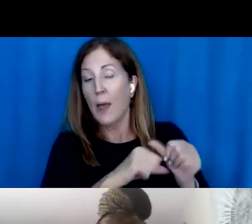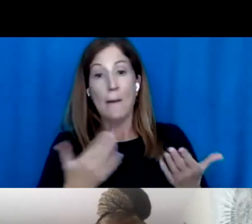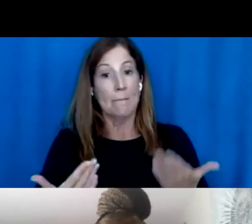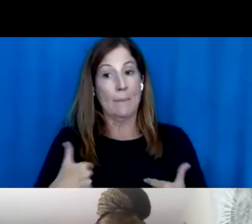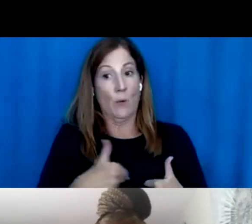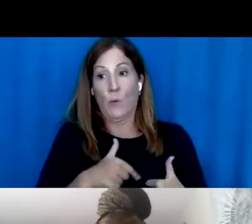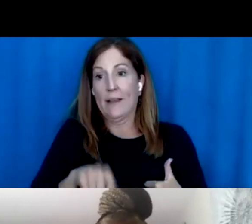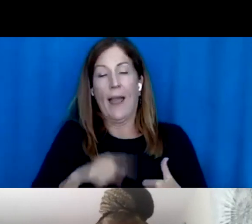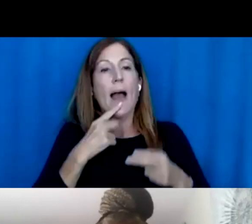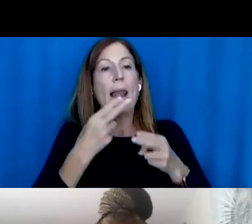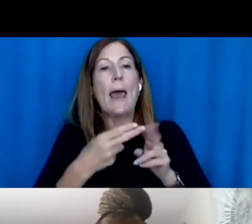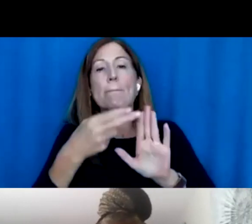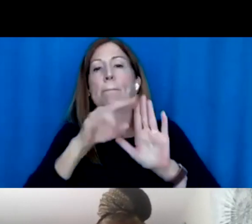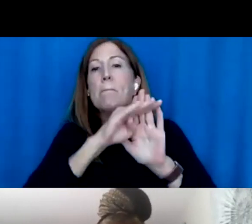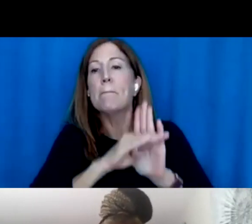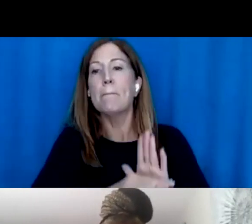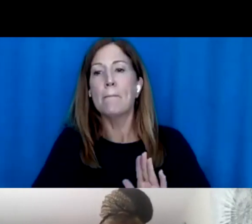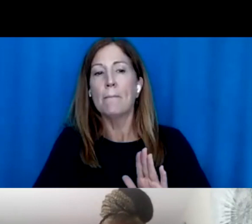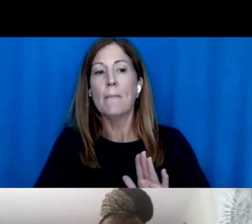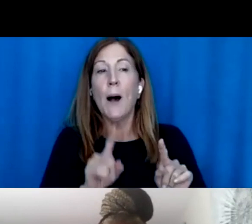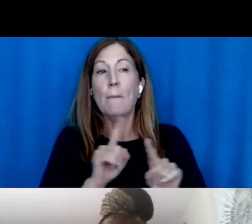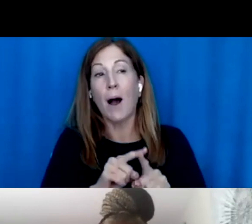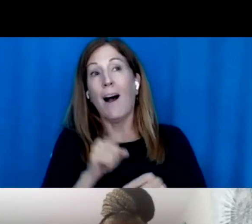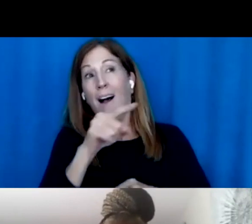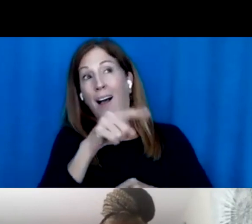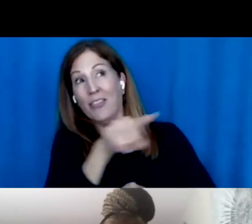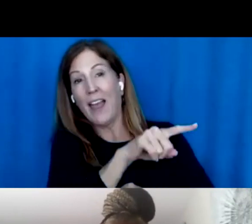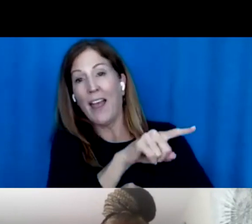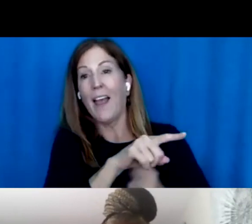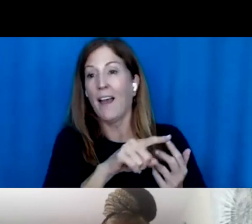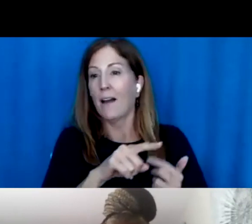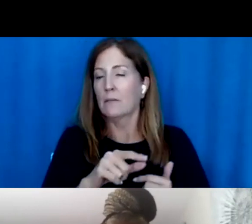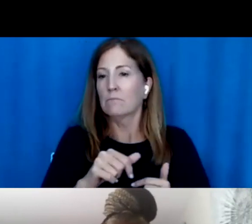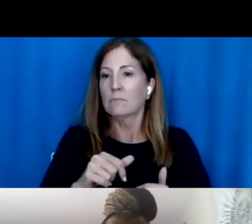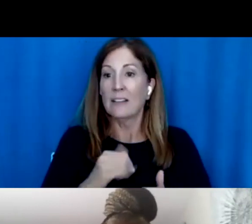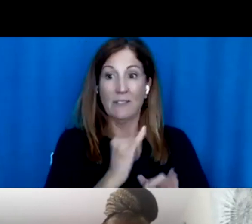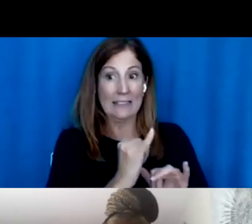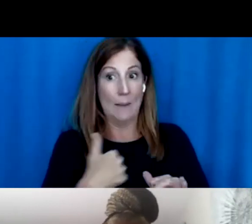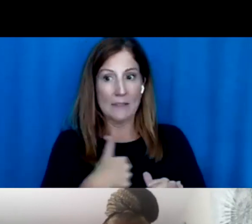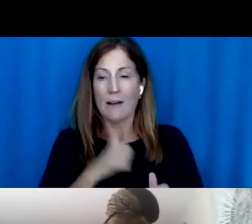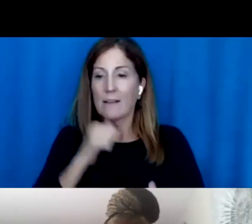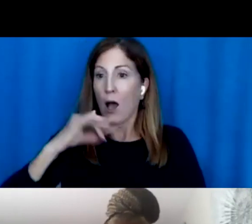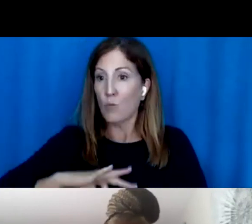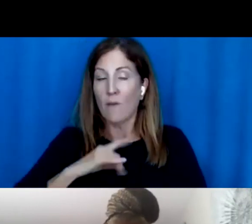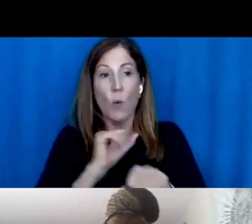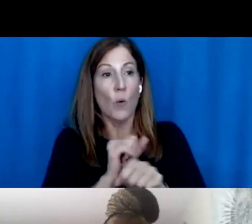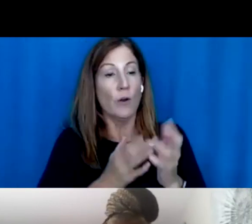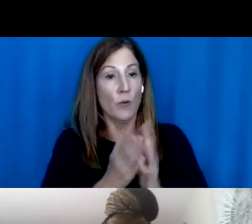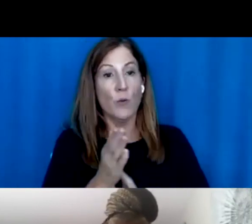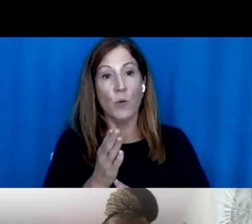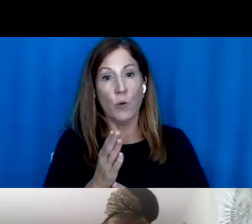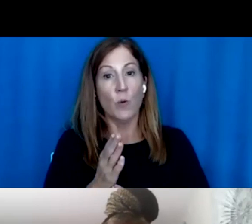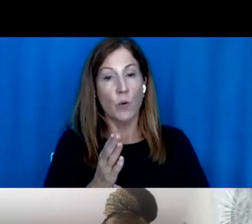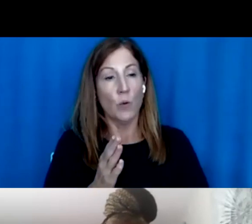good thing is that they're just like us in nonprofit field and work through sexual violence.